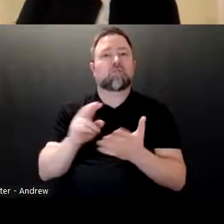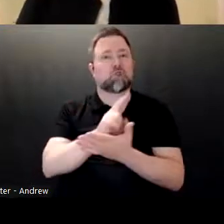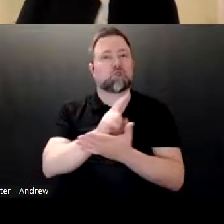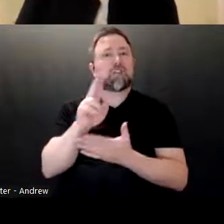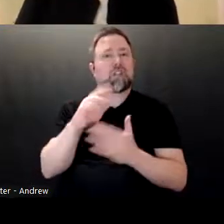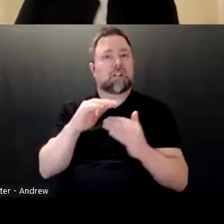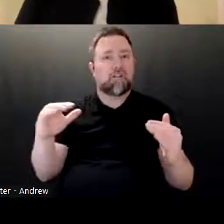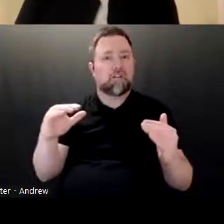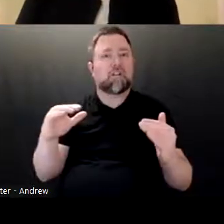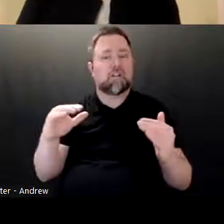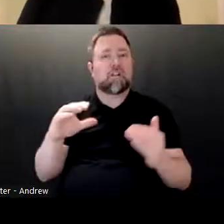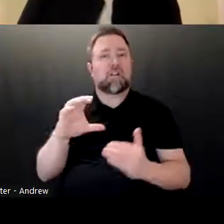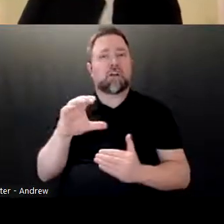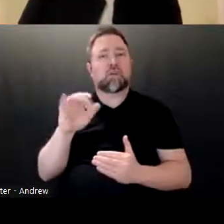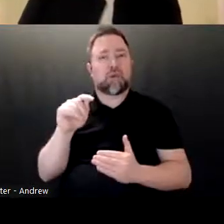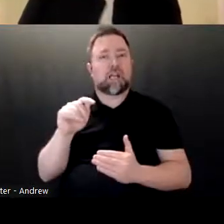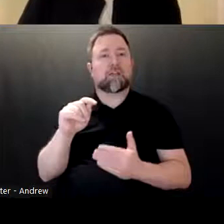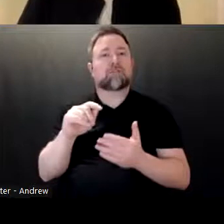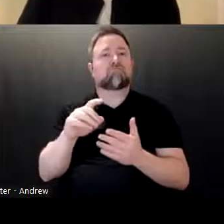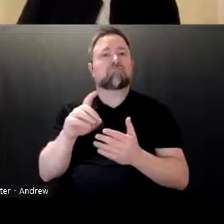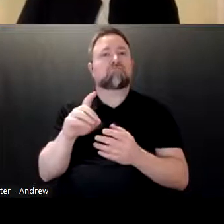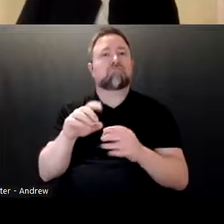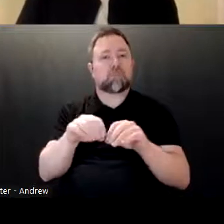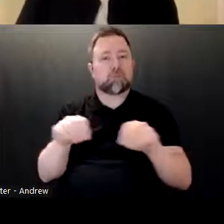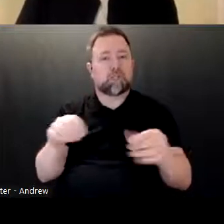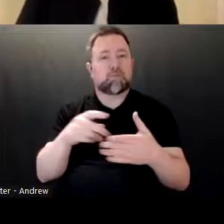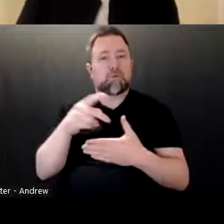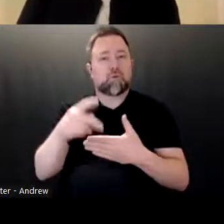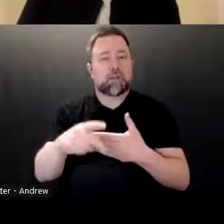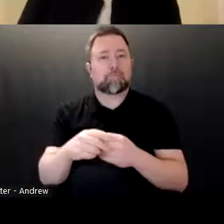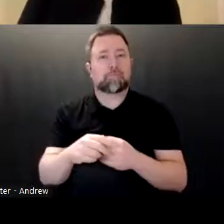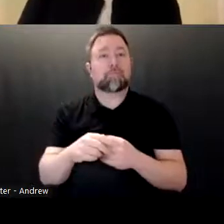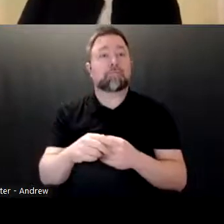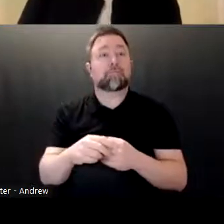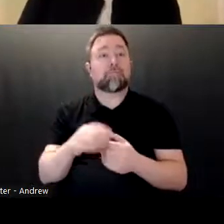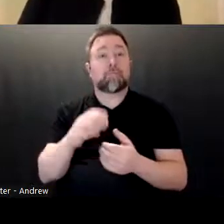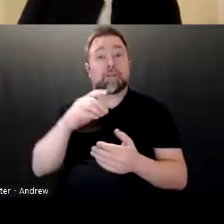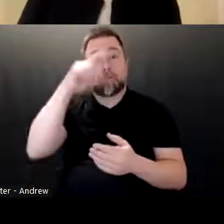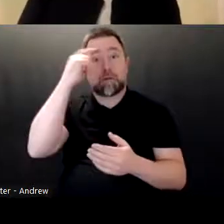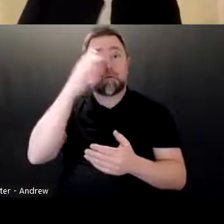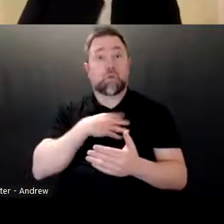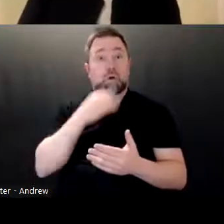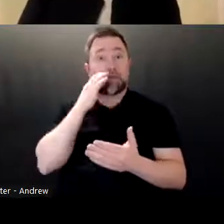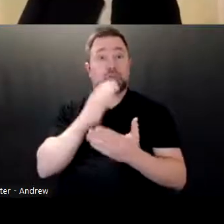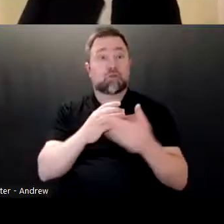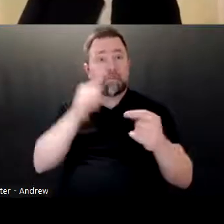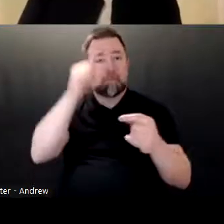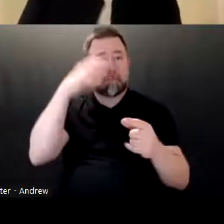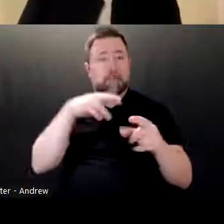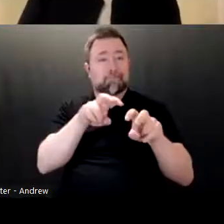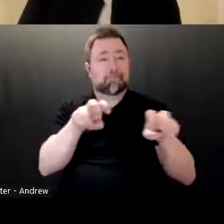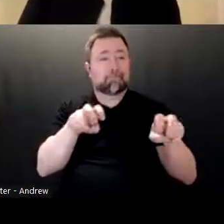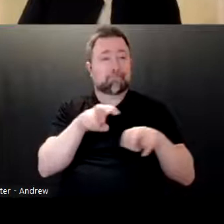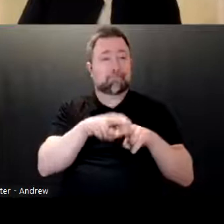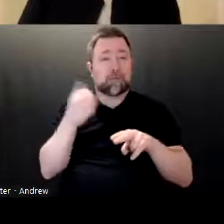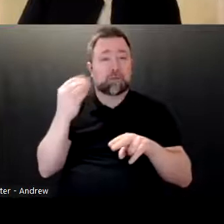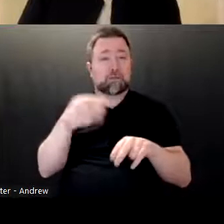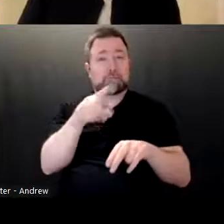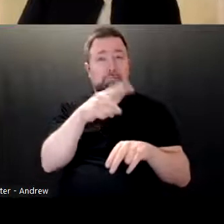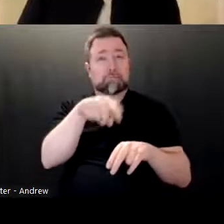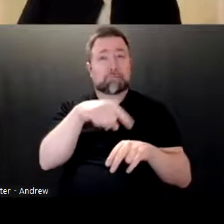and it now has a name. It's studio furniture. And this new genre is fast professionalizing during the 1950s and